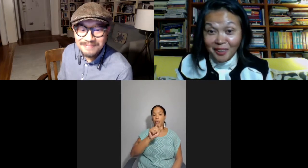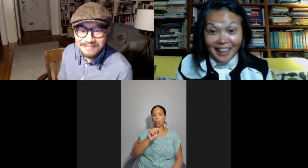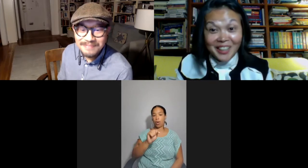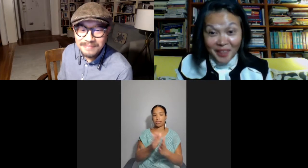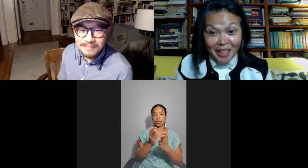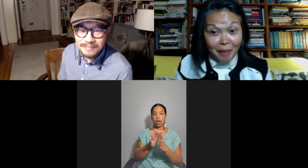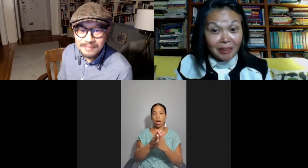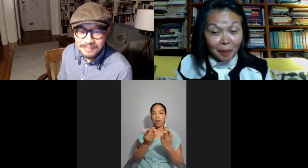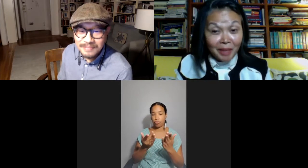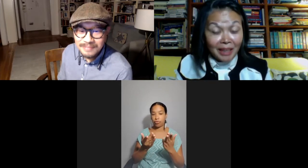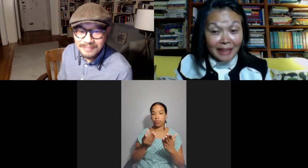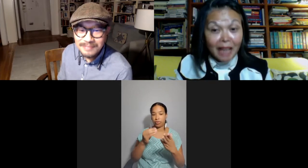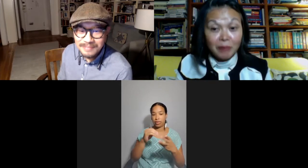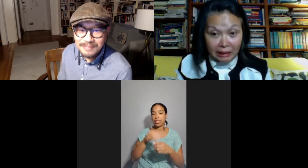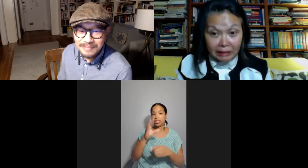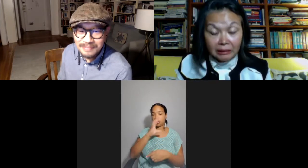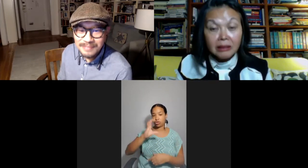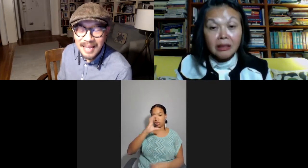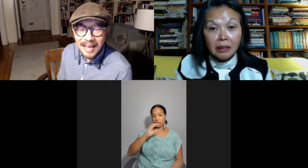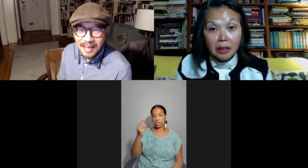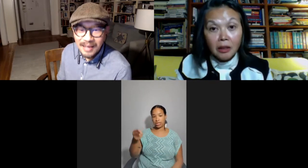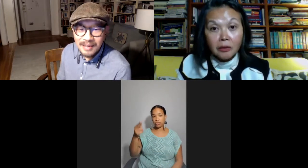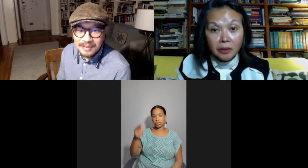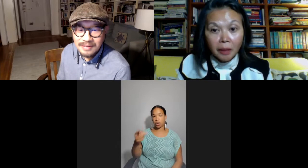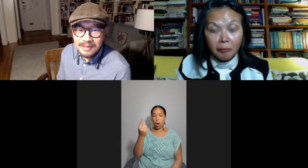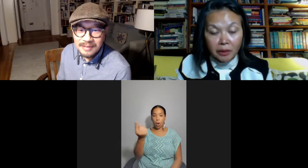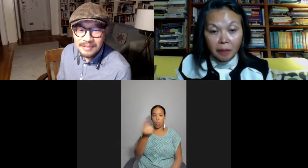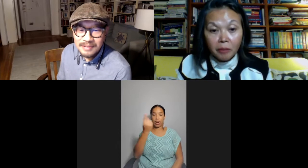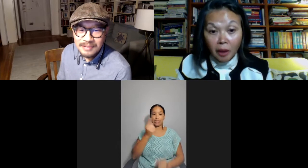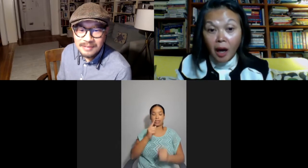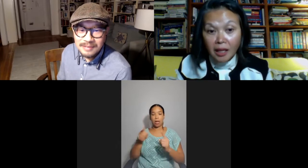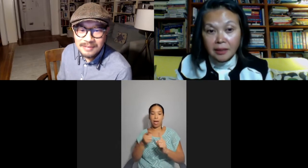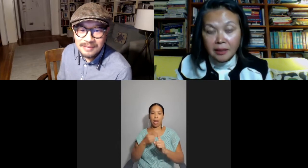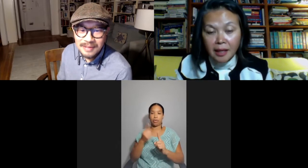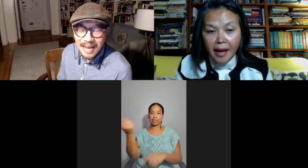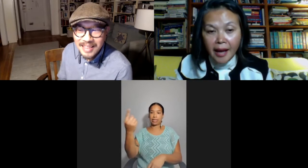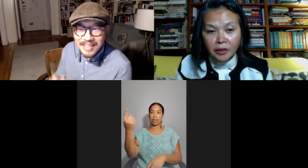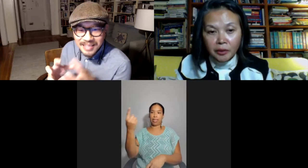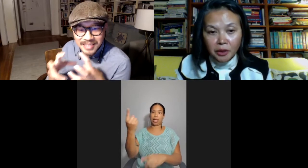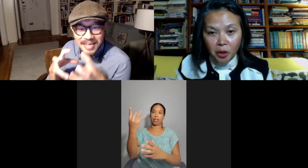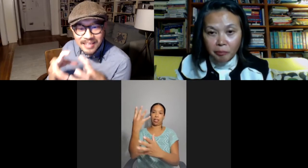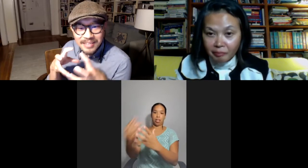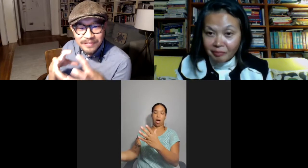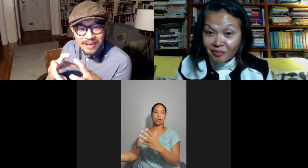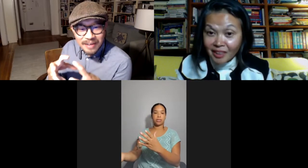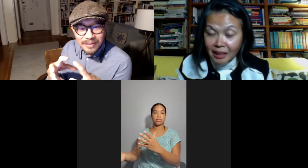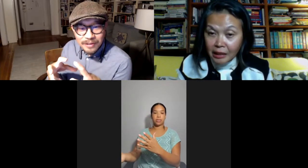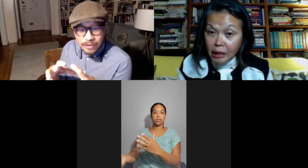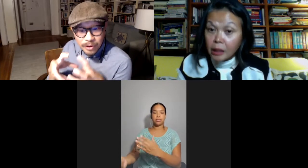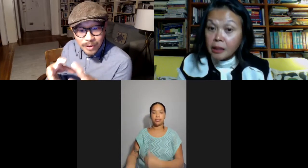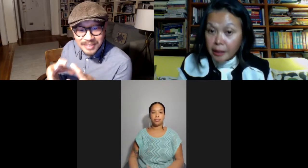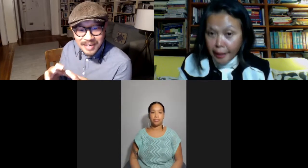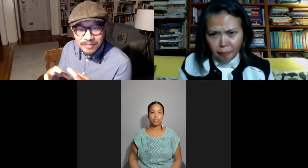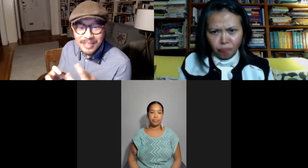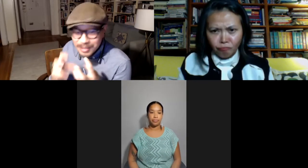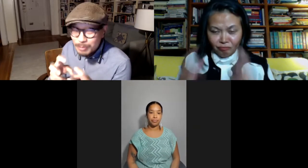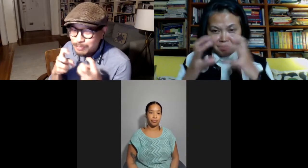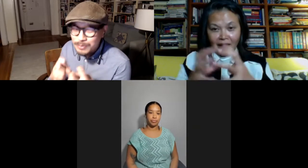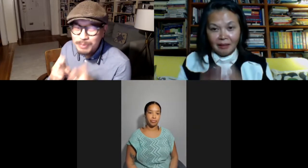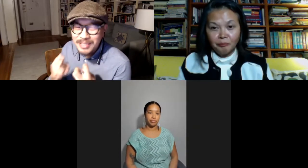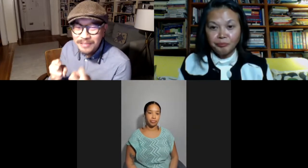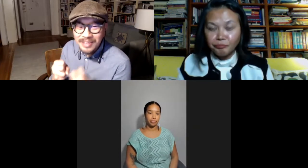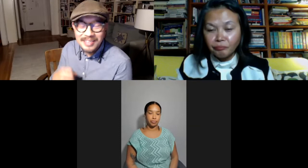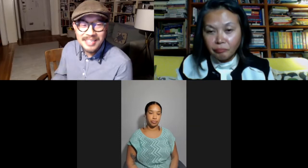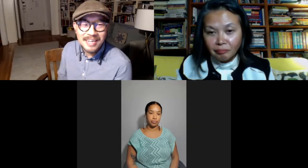novel anyway about something that's absent, some loss. And I so think the detective novel or the quest novel,